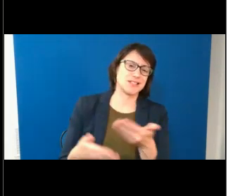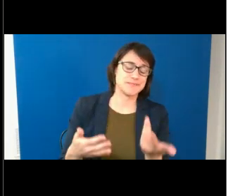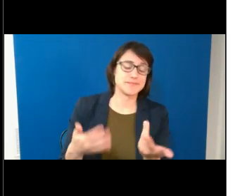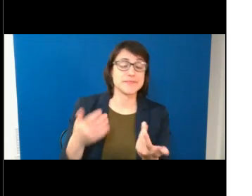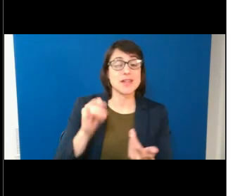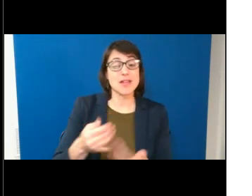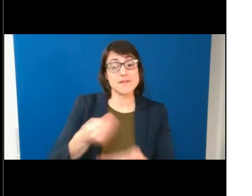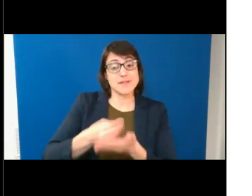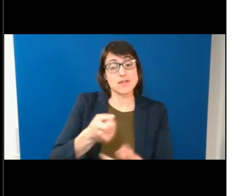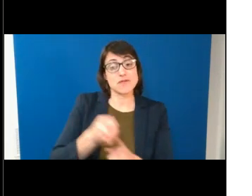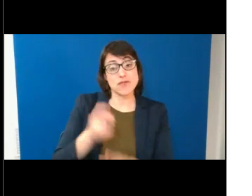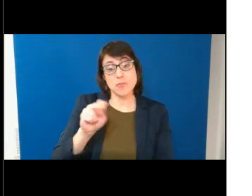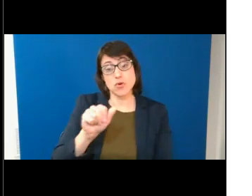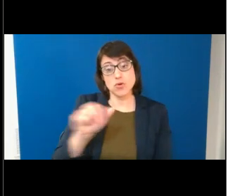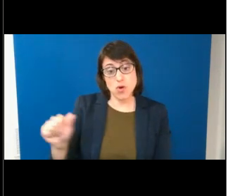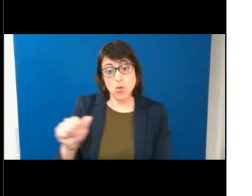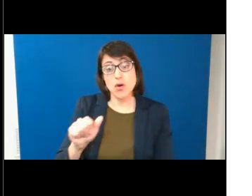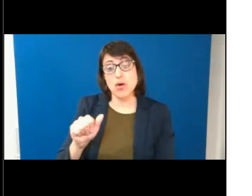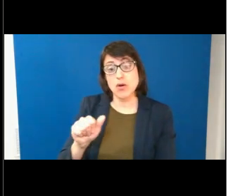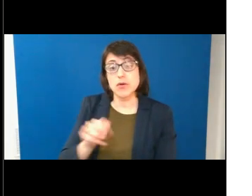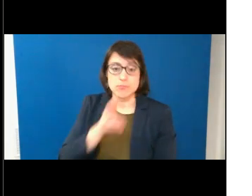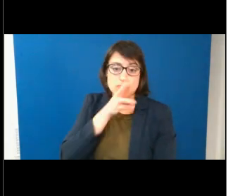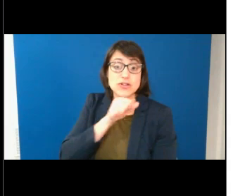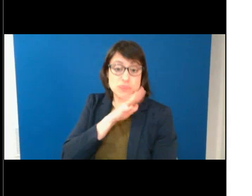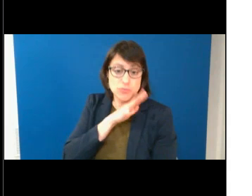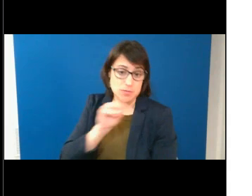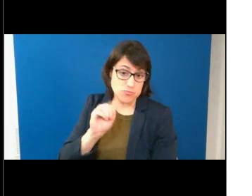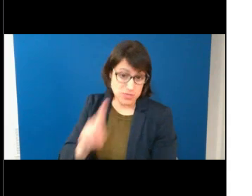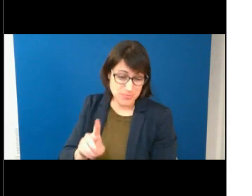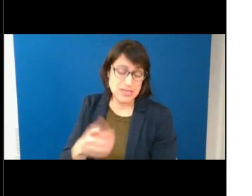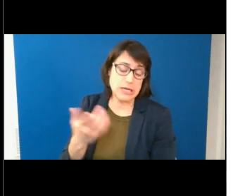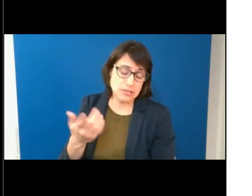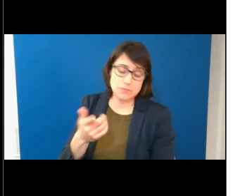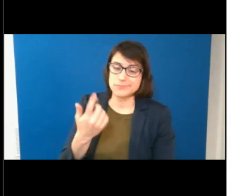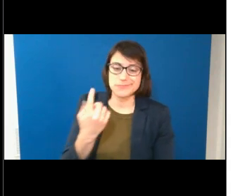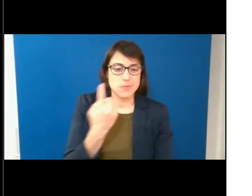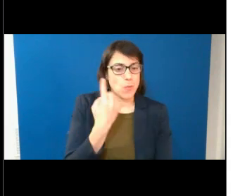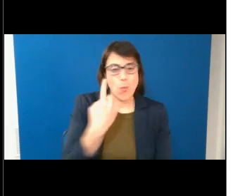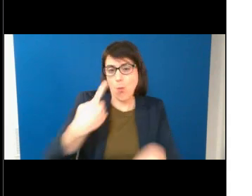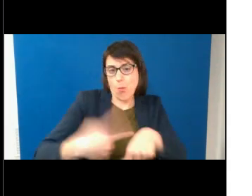Debris. This was a one-off program, and we realized, next slide.